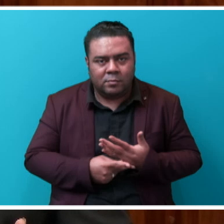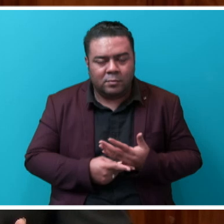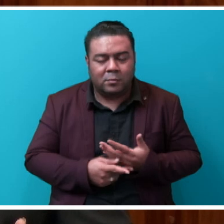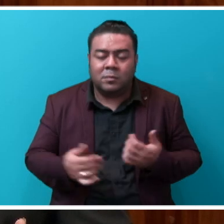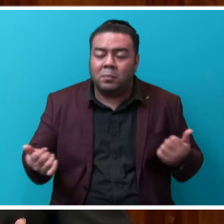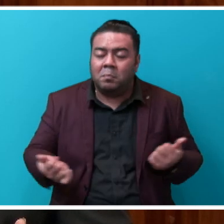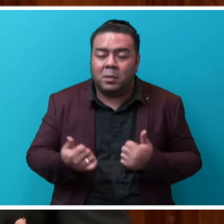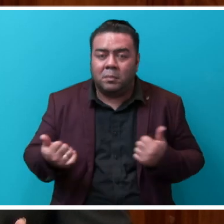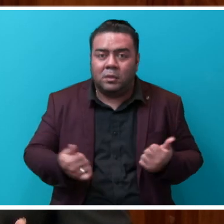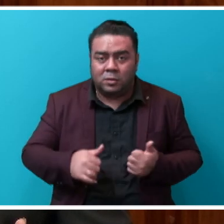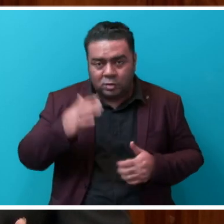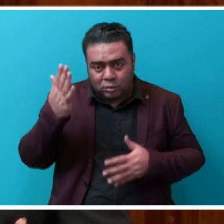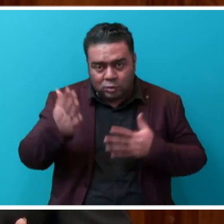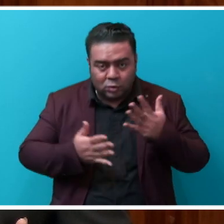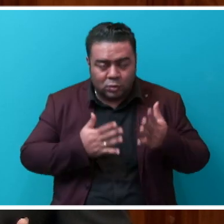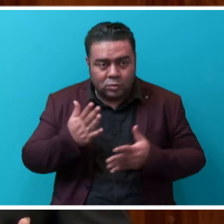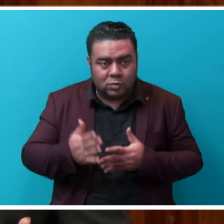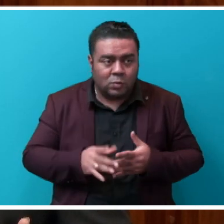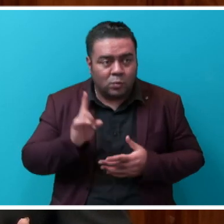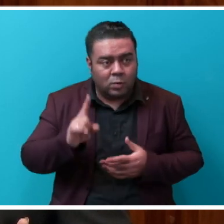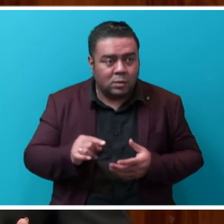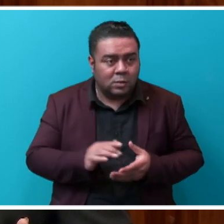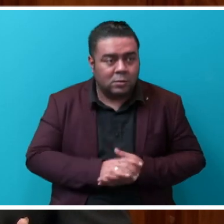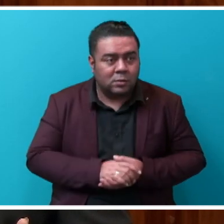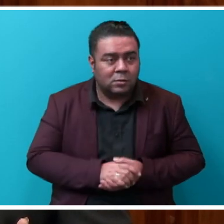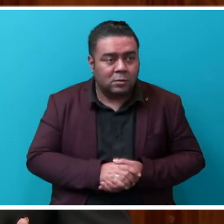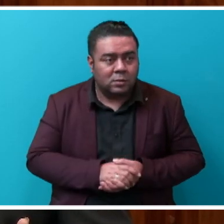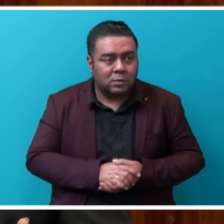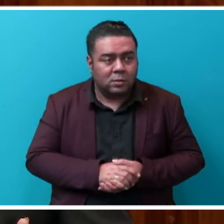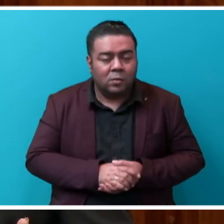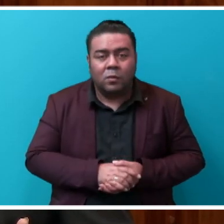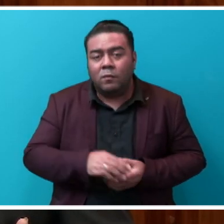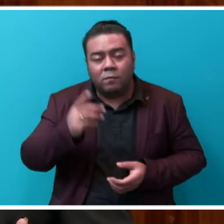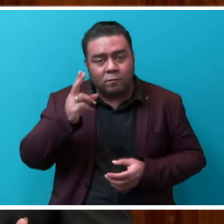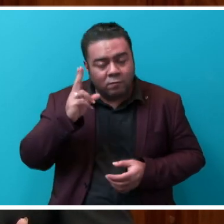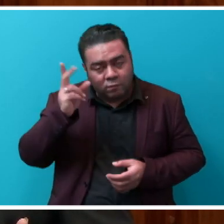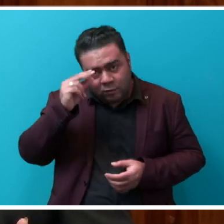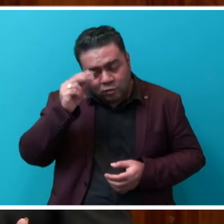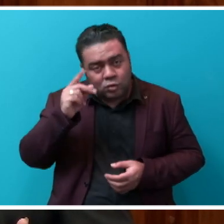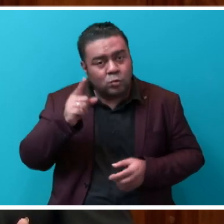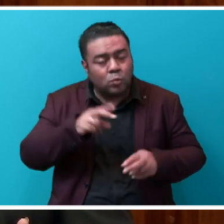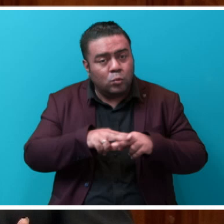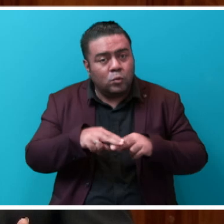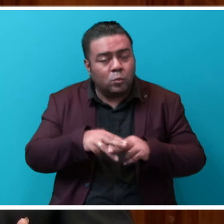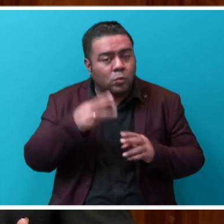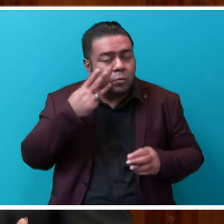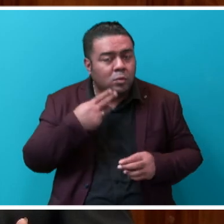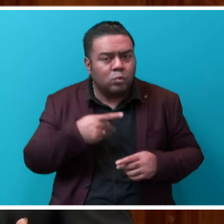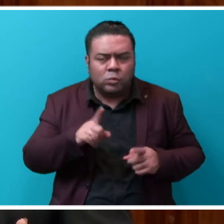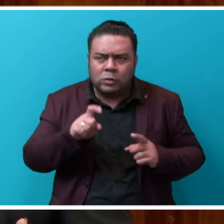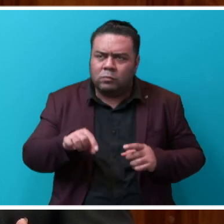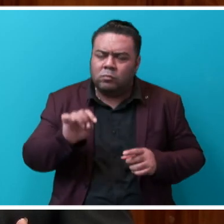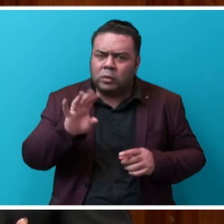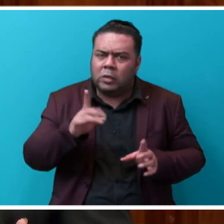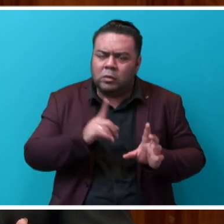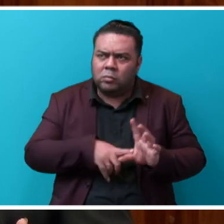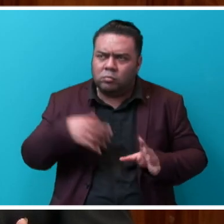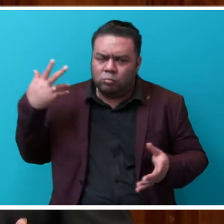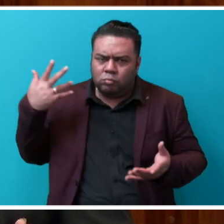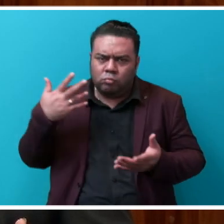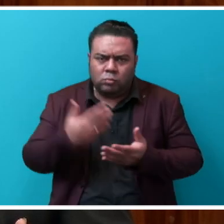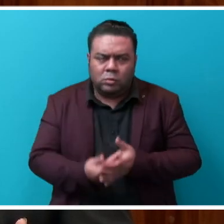stories shared, one stands out: the story of a Fijian woman who had lived in the United States for decades, unaware that she